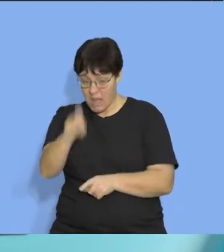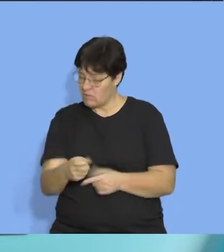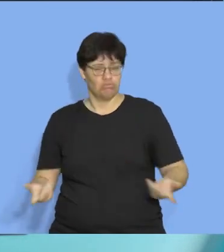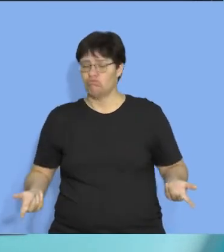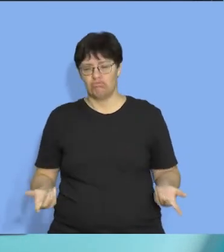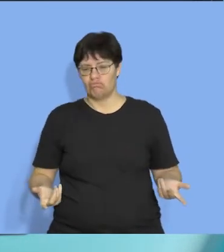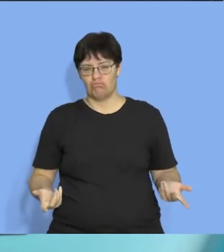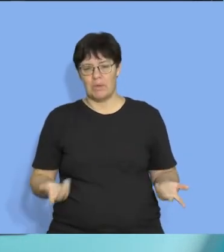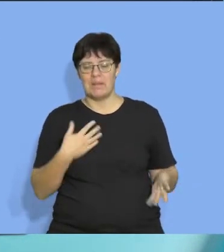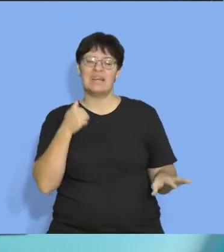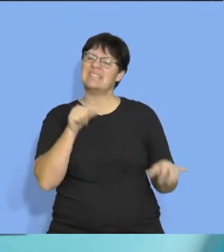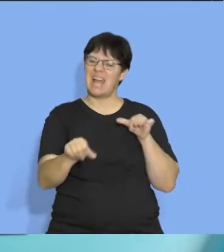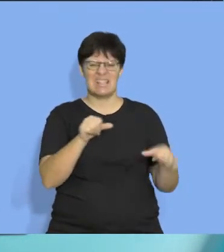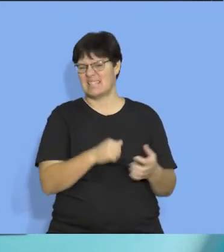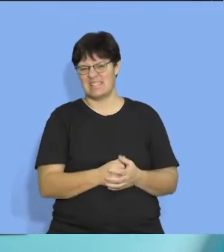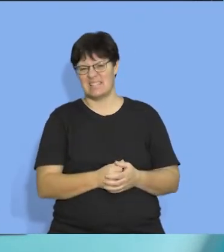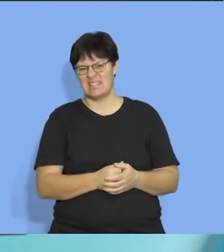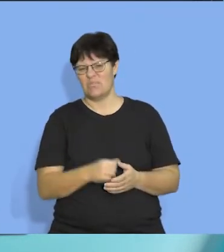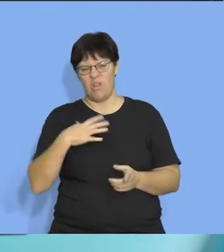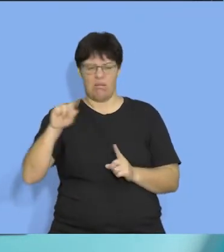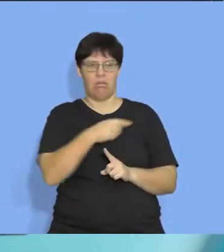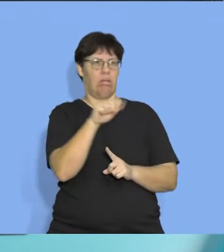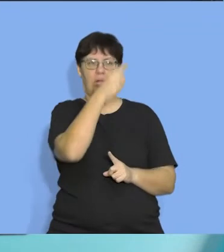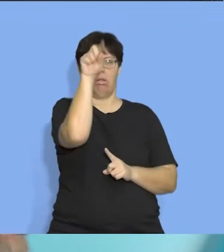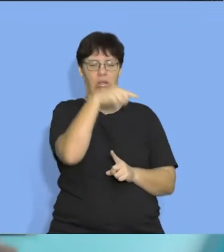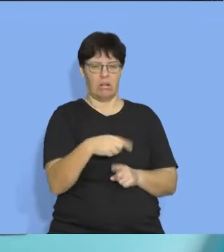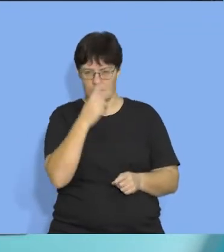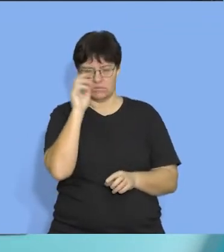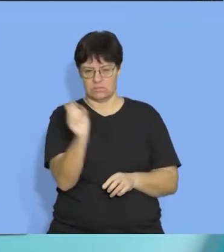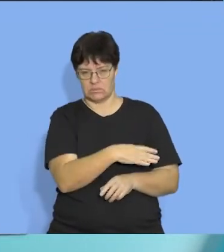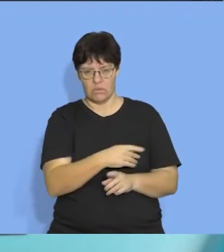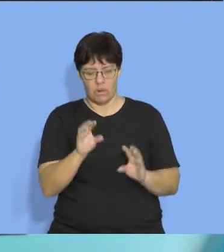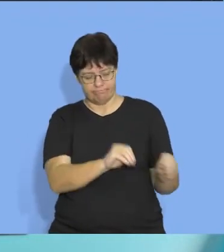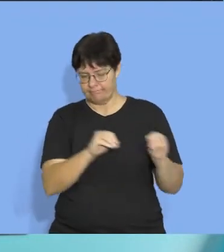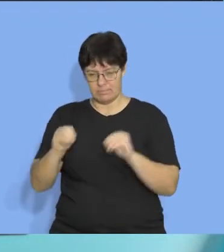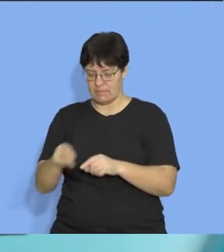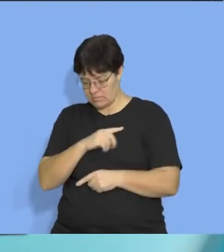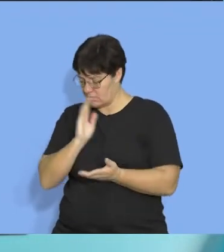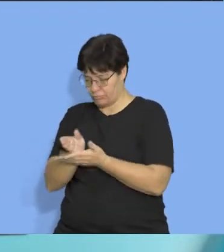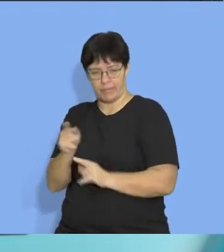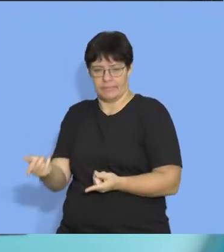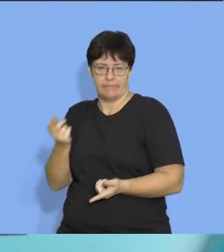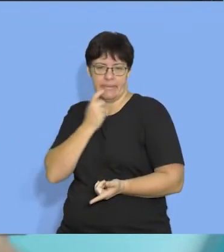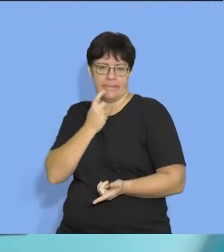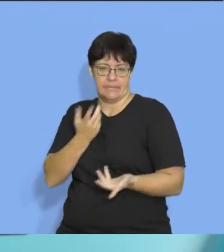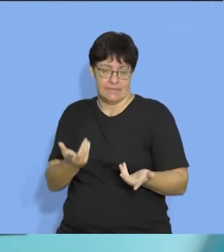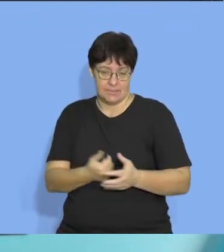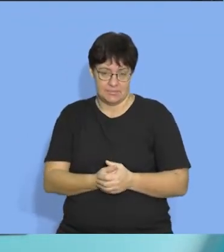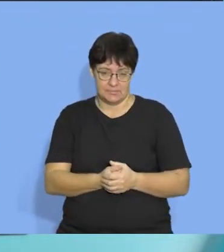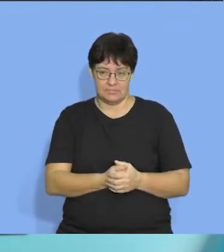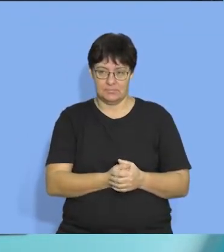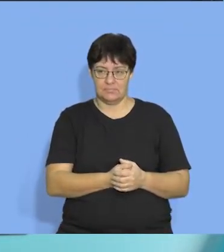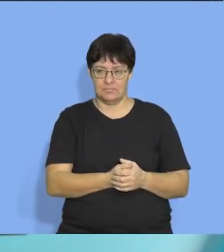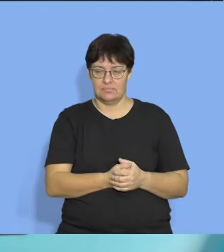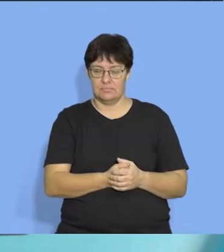ball. But in science, we don't often really like distance. We prefer displacement. It's just easier for